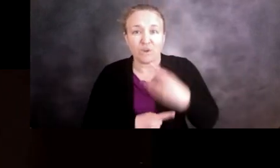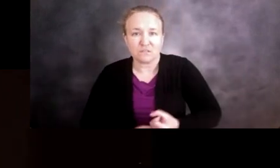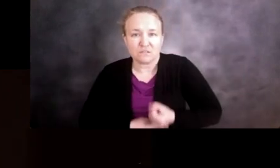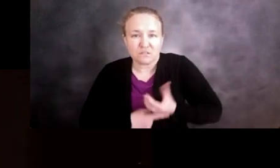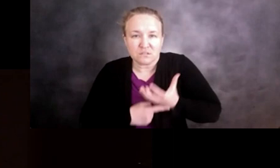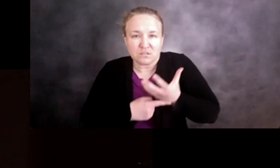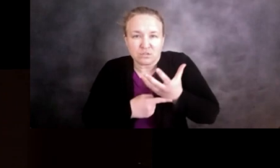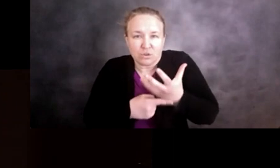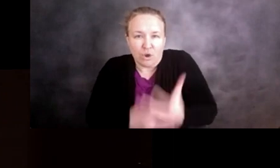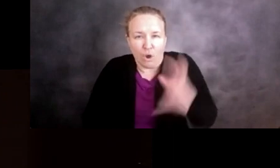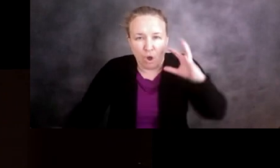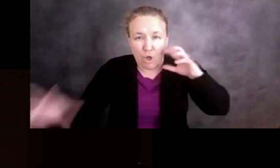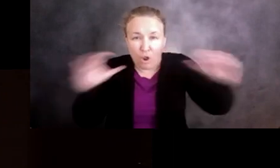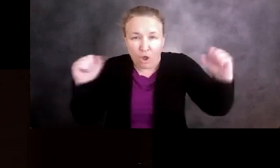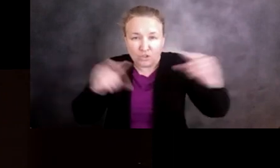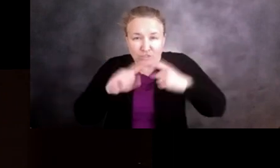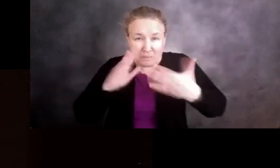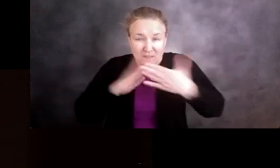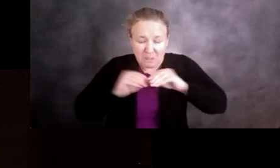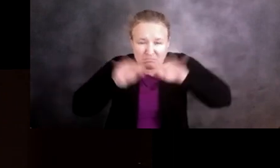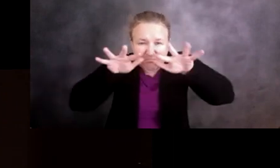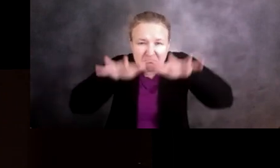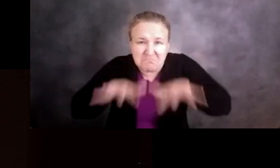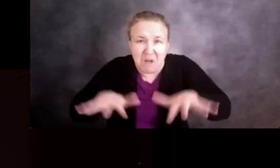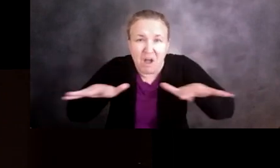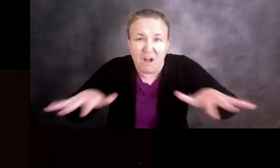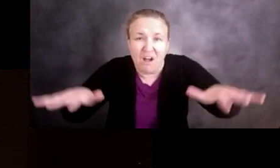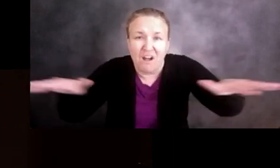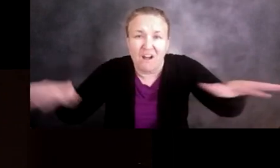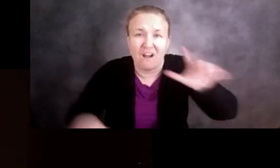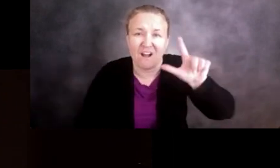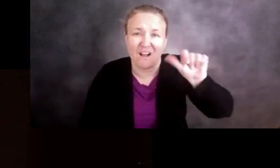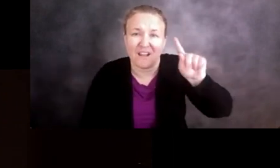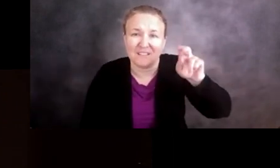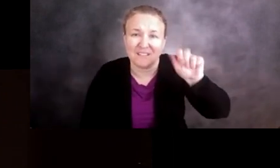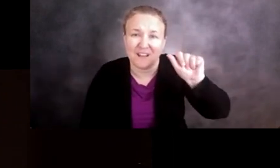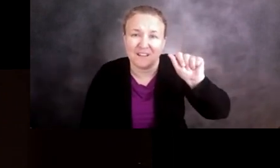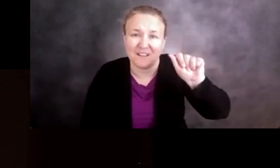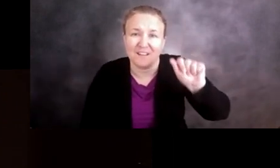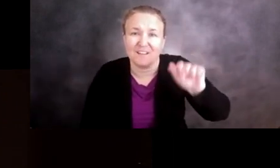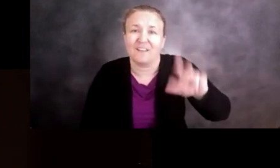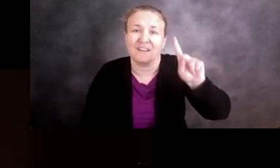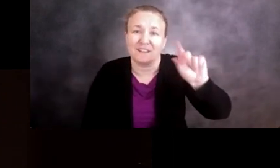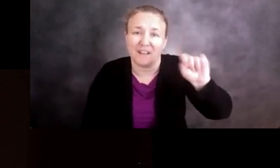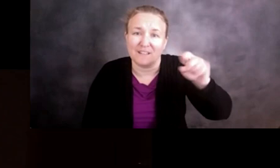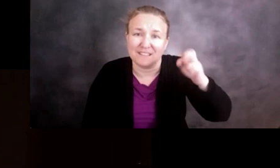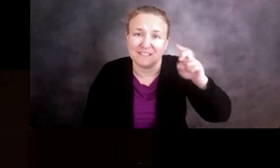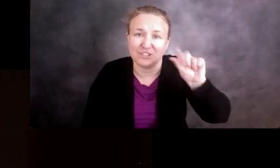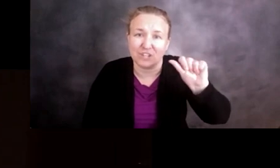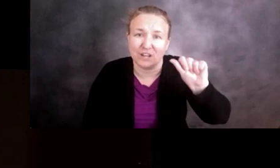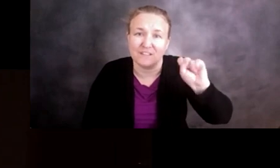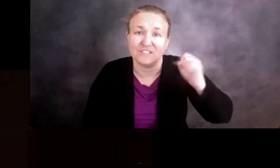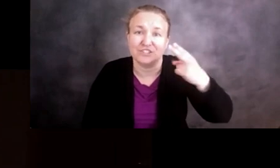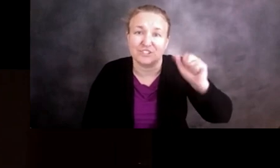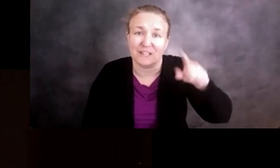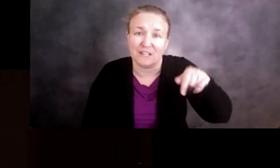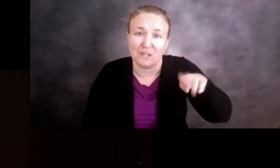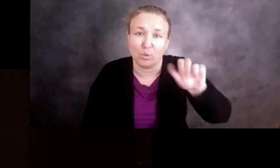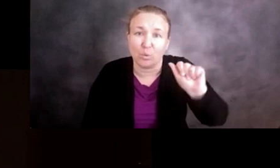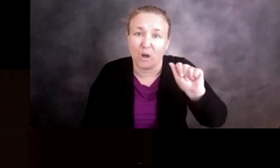coming out of these cities. This is the voice of Latanya, Kadisha, Shaniqua. This is the voice